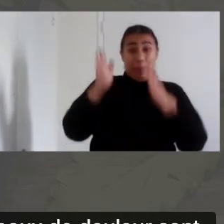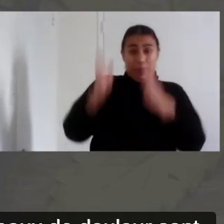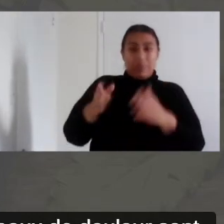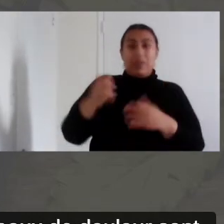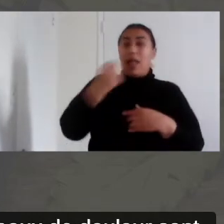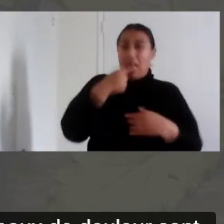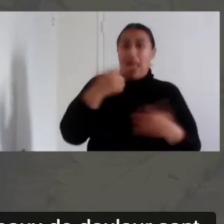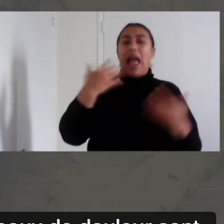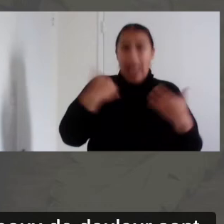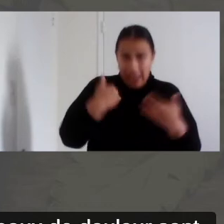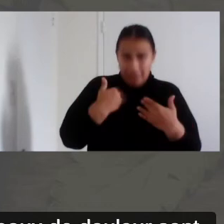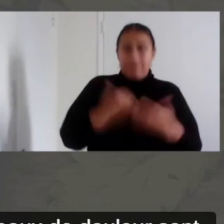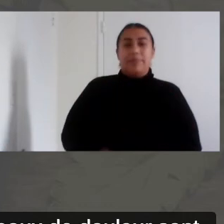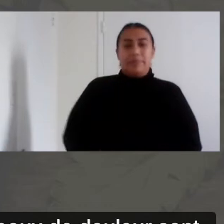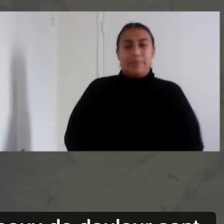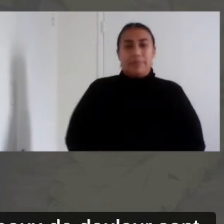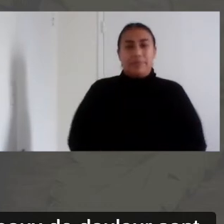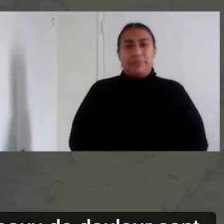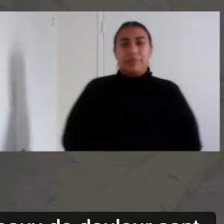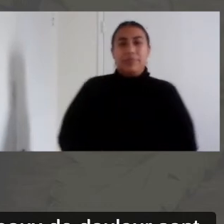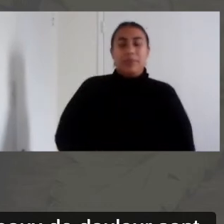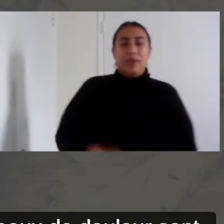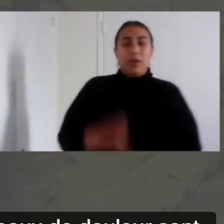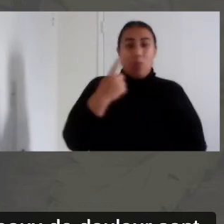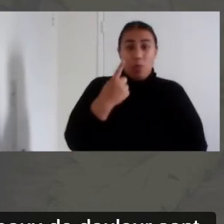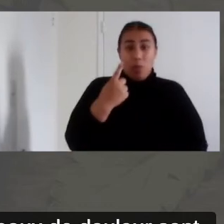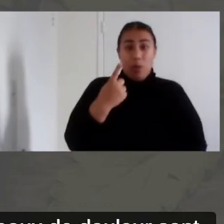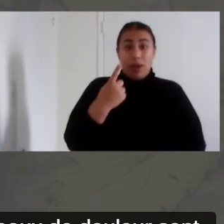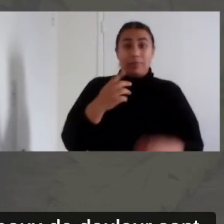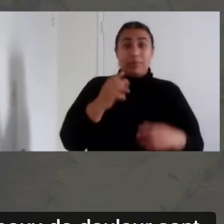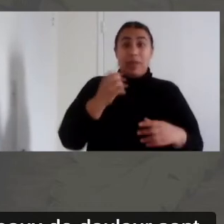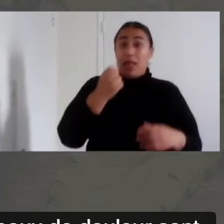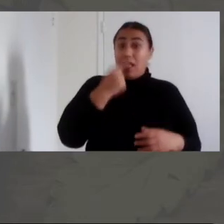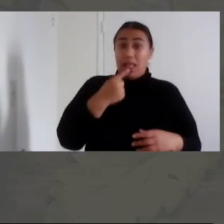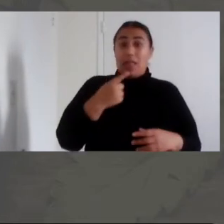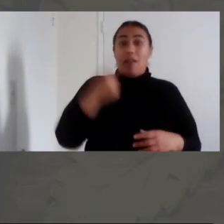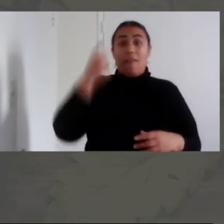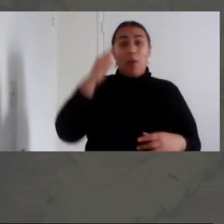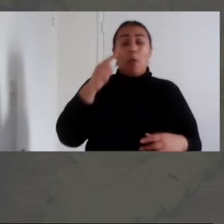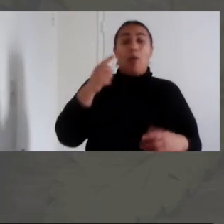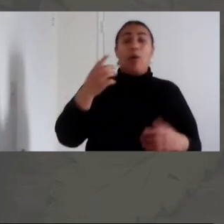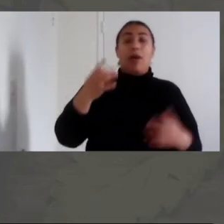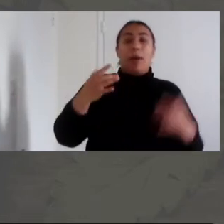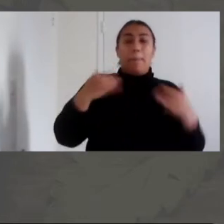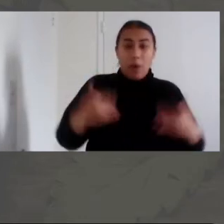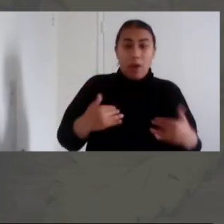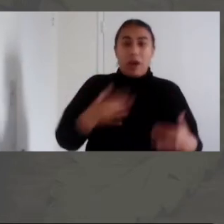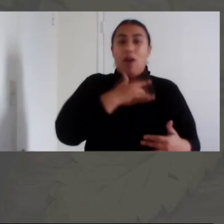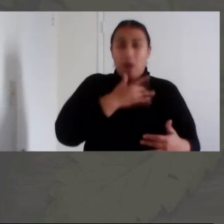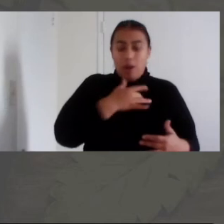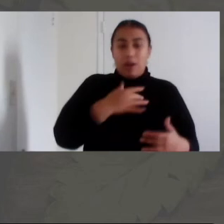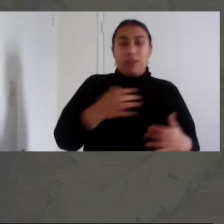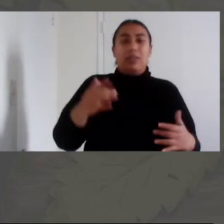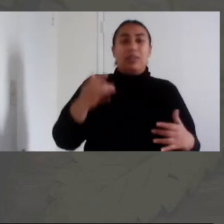is unable to function when her pain levels are high or if her migraines do occur. Her past treatments were sumatriptan and